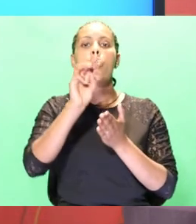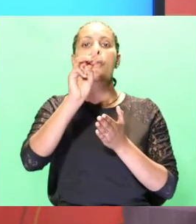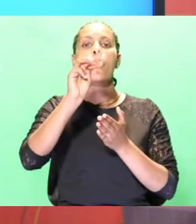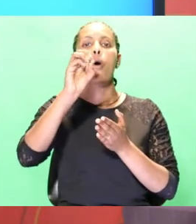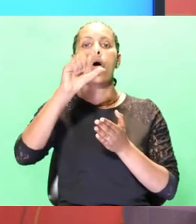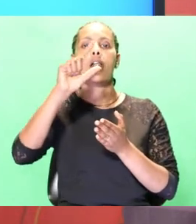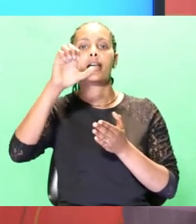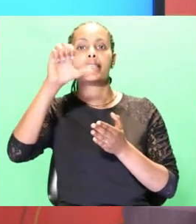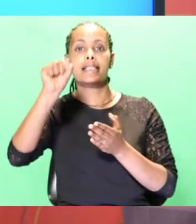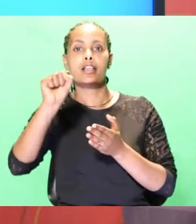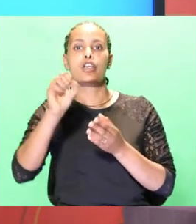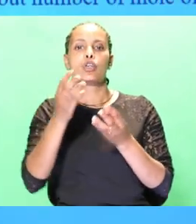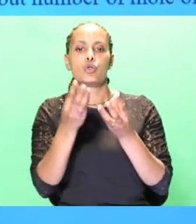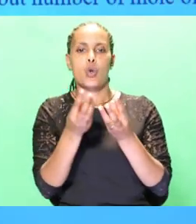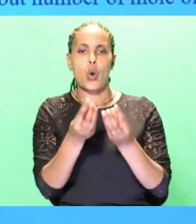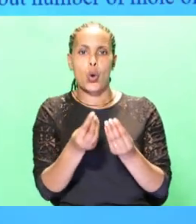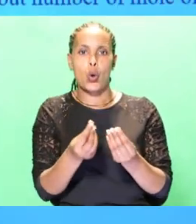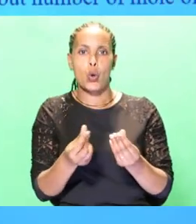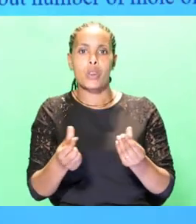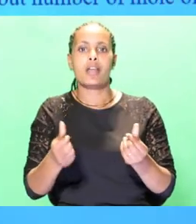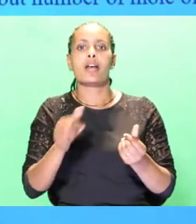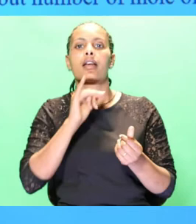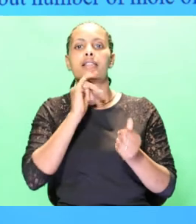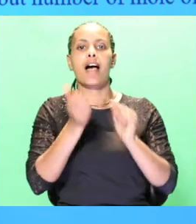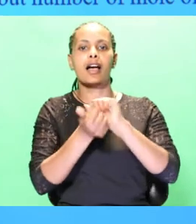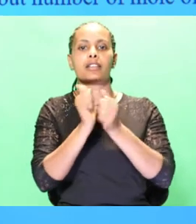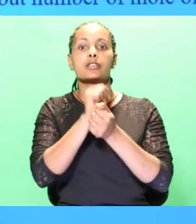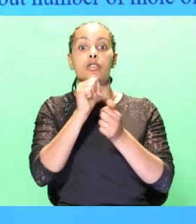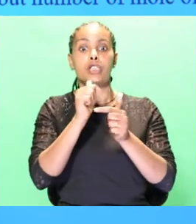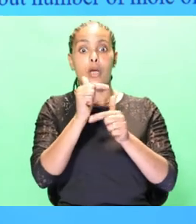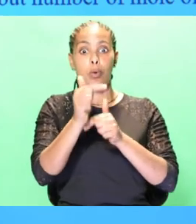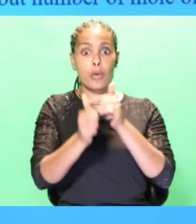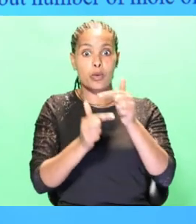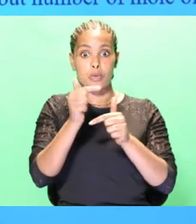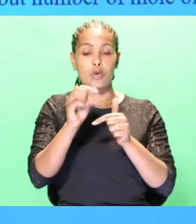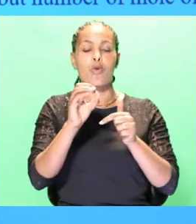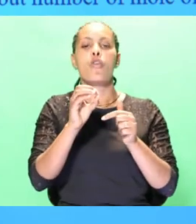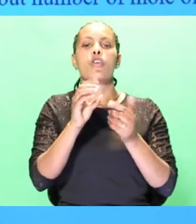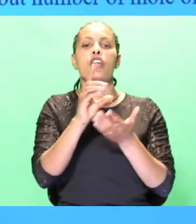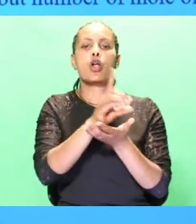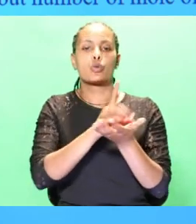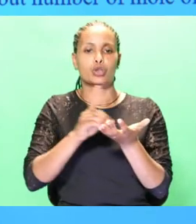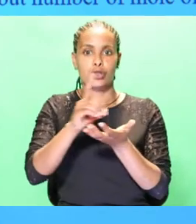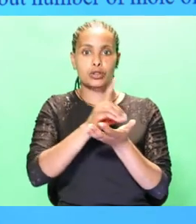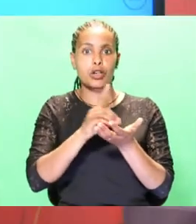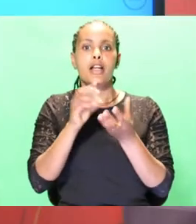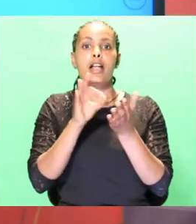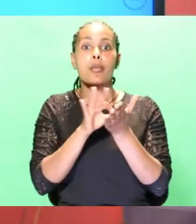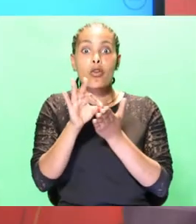of solutes is unchanged in the process of dilution.